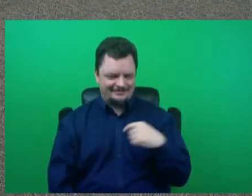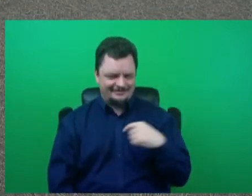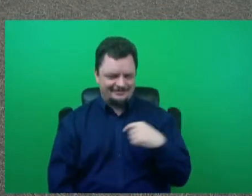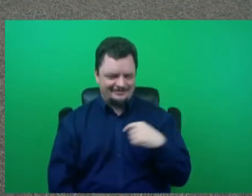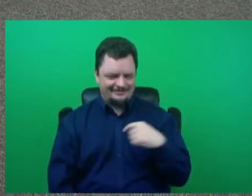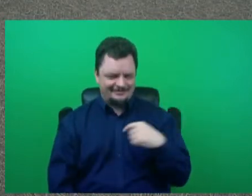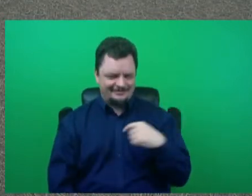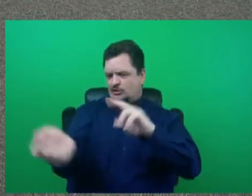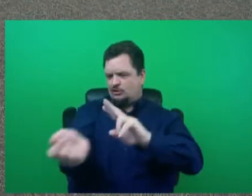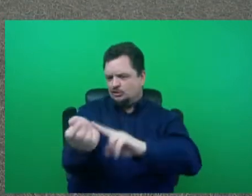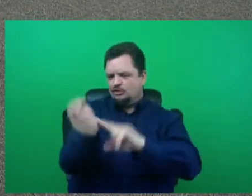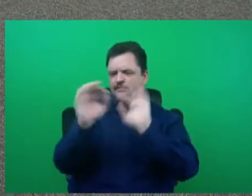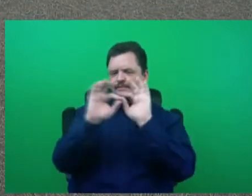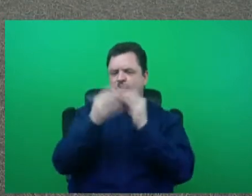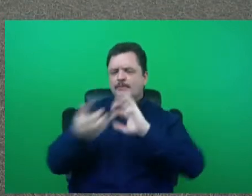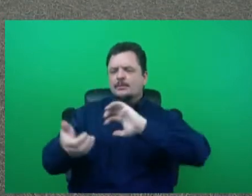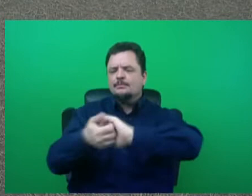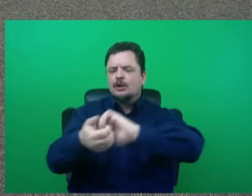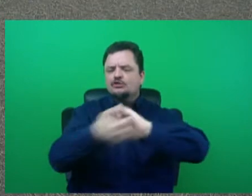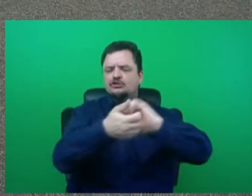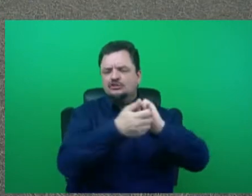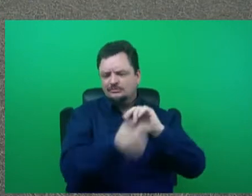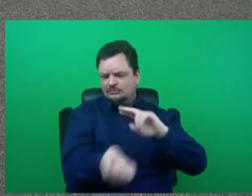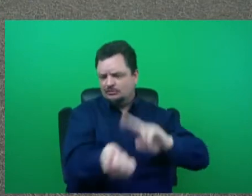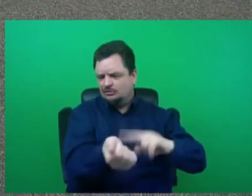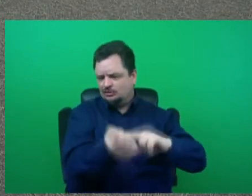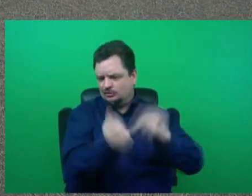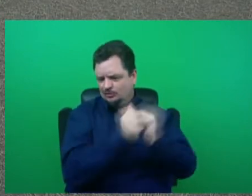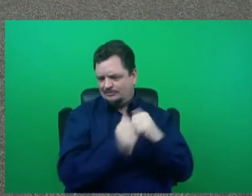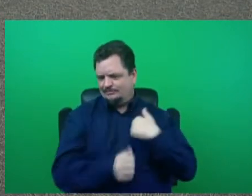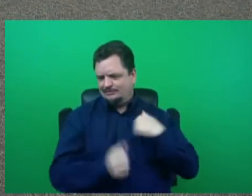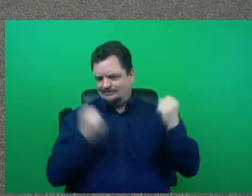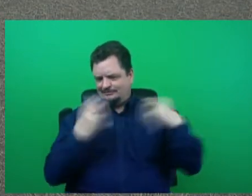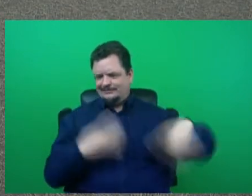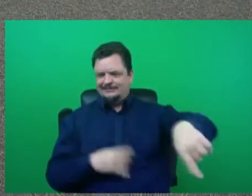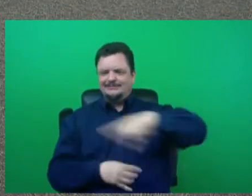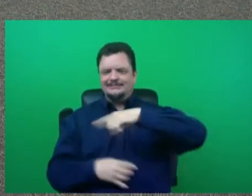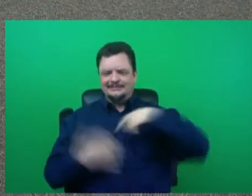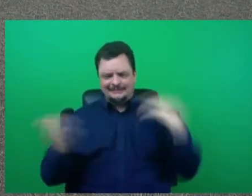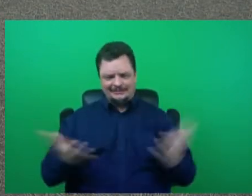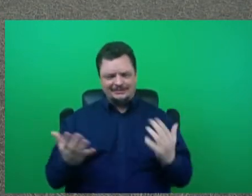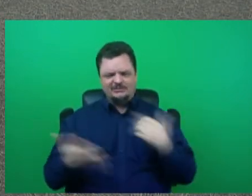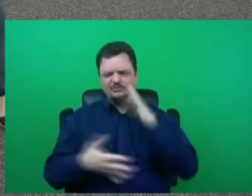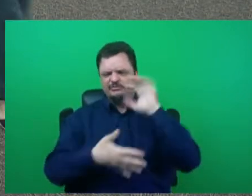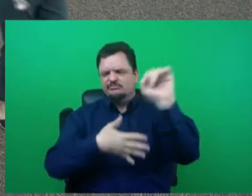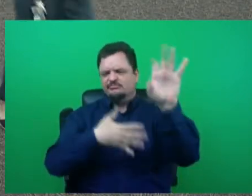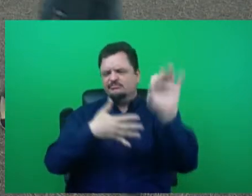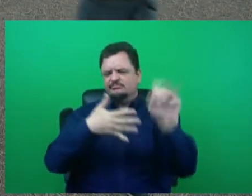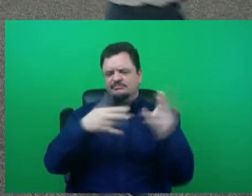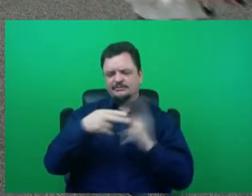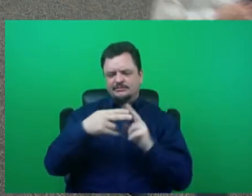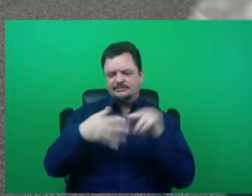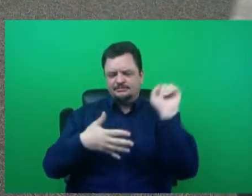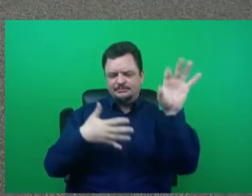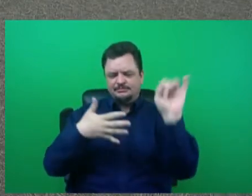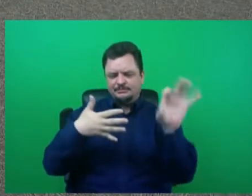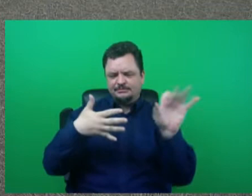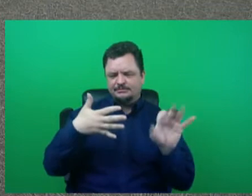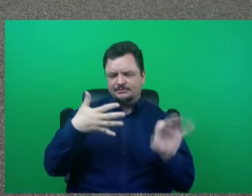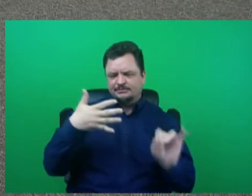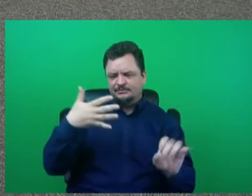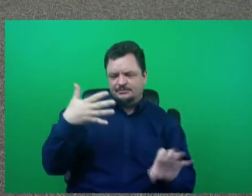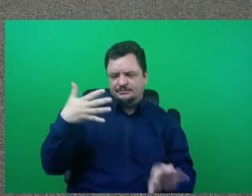and Samara Pittman and Marie Chapman, Stephanie Dodson and Sarah Elliott and Elizabeth